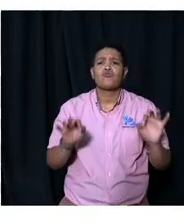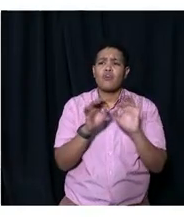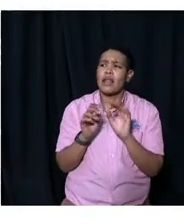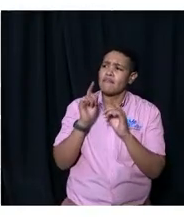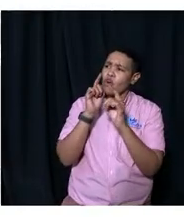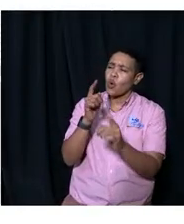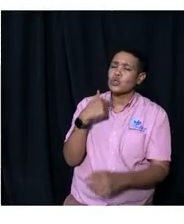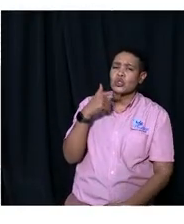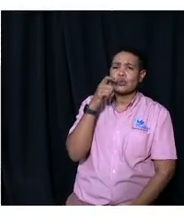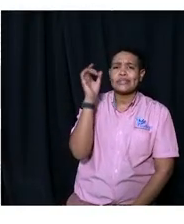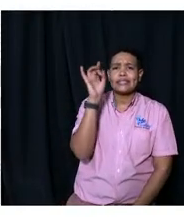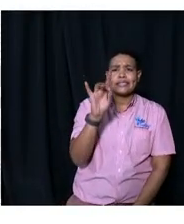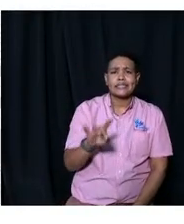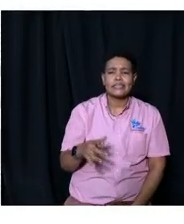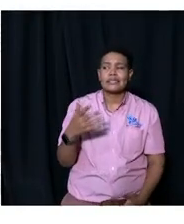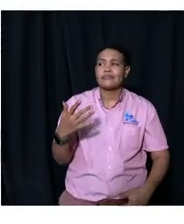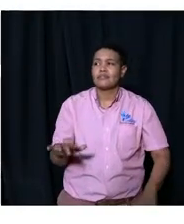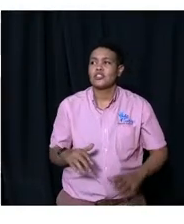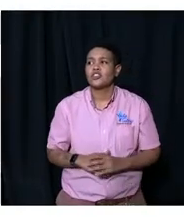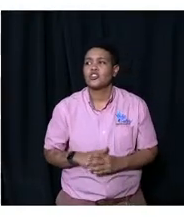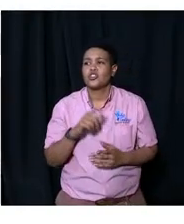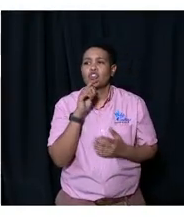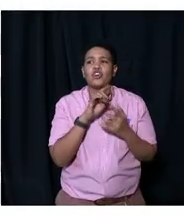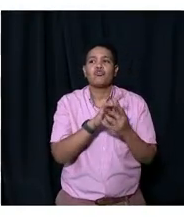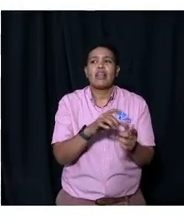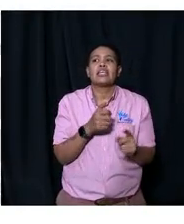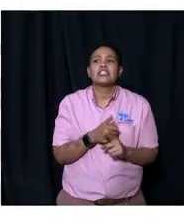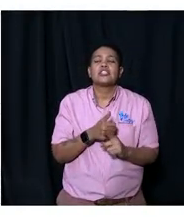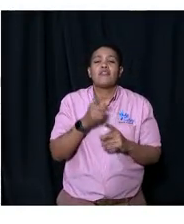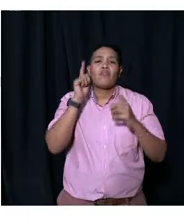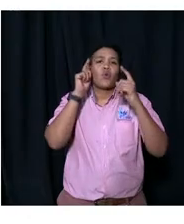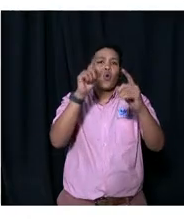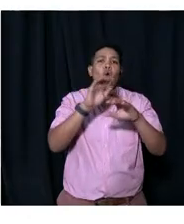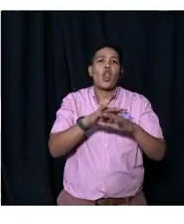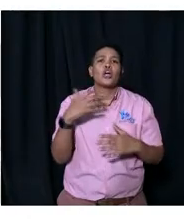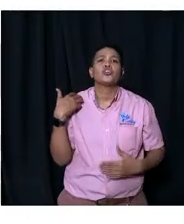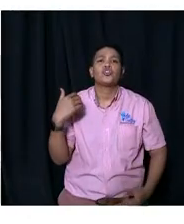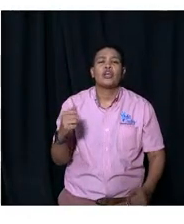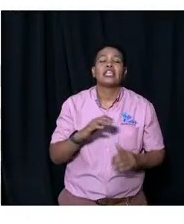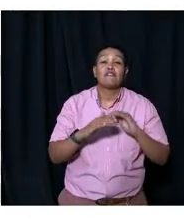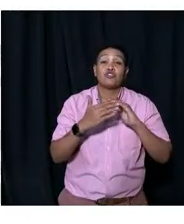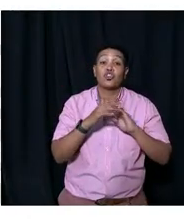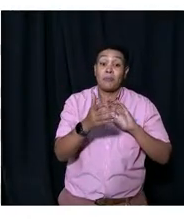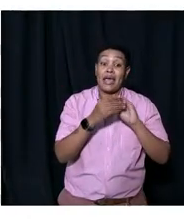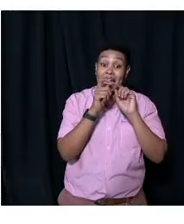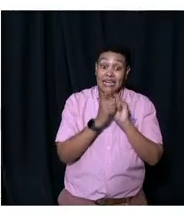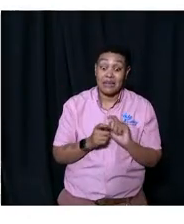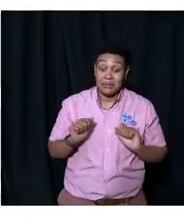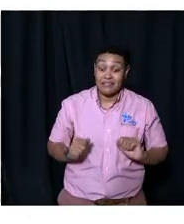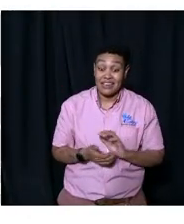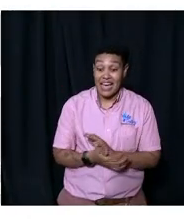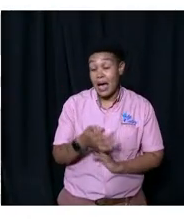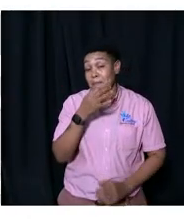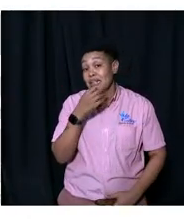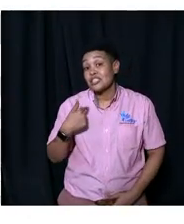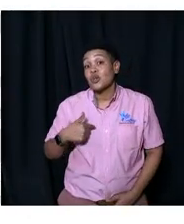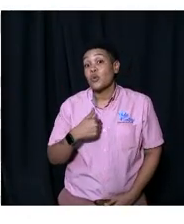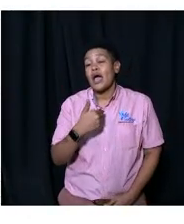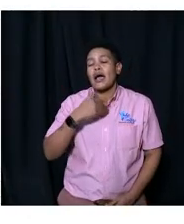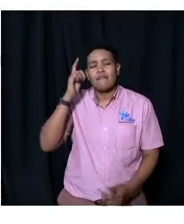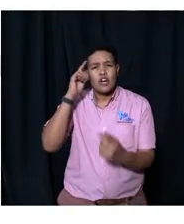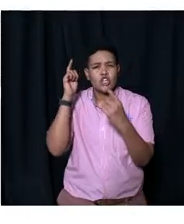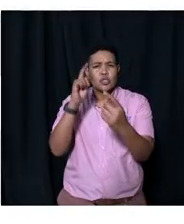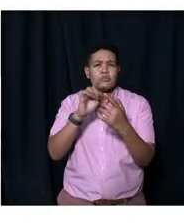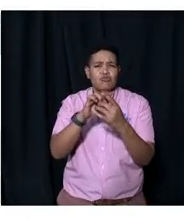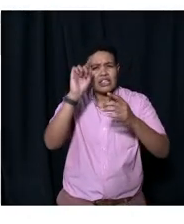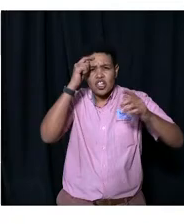which we just spoke about earlier. So in relation to the goal on strengthening of Jamaica's adaptive capacity, we have an objective